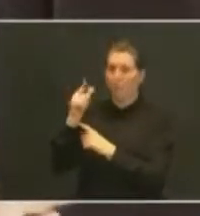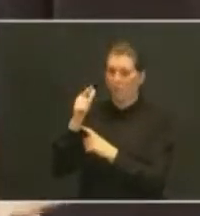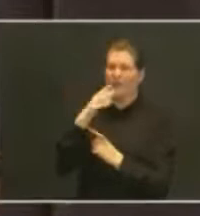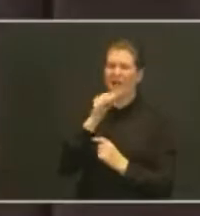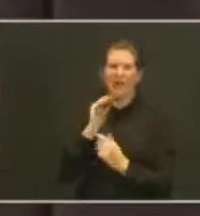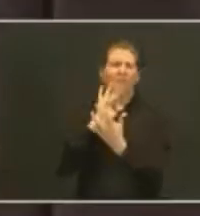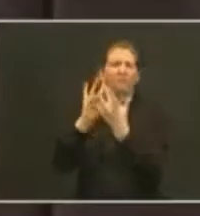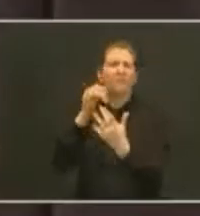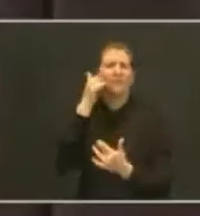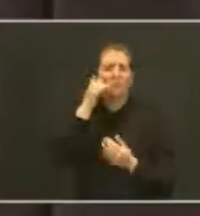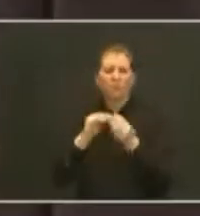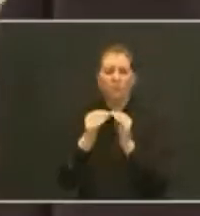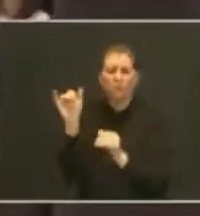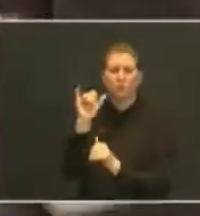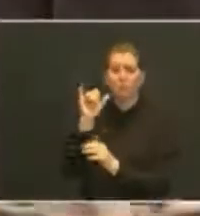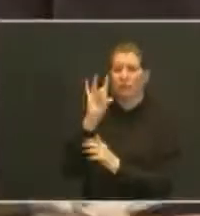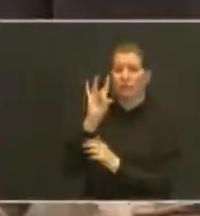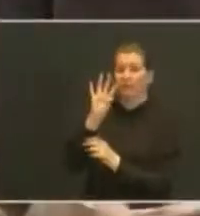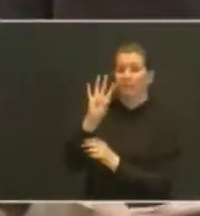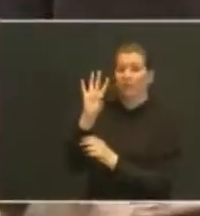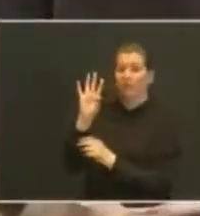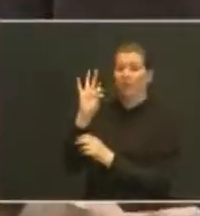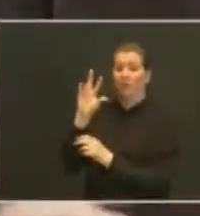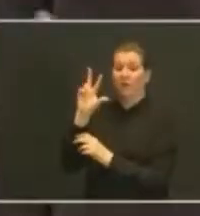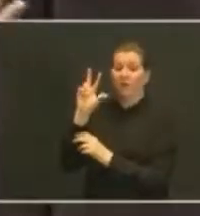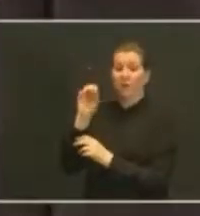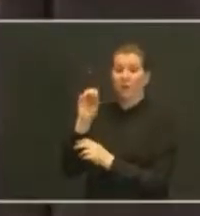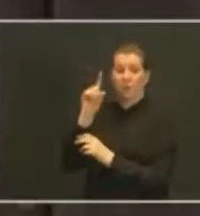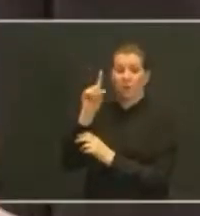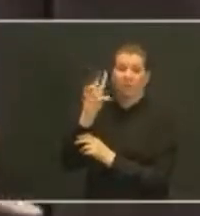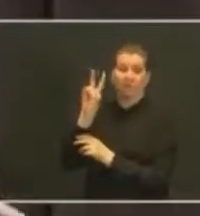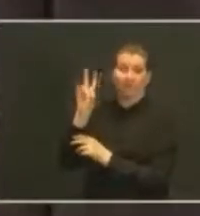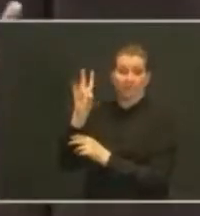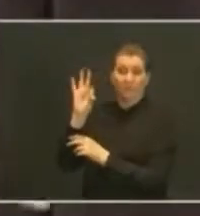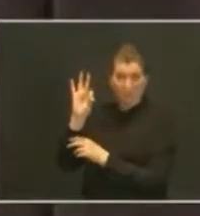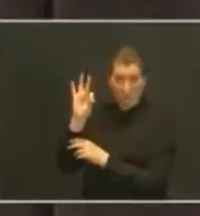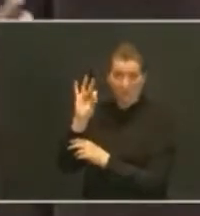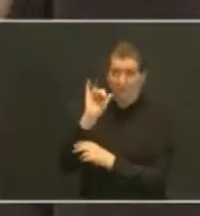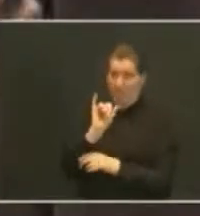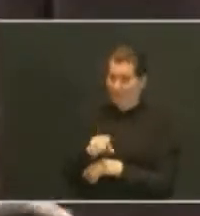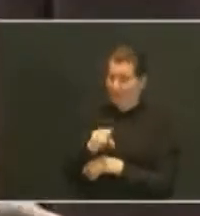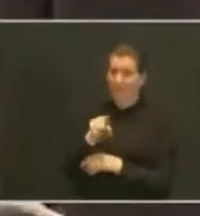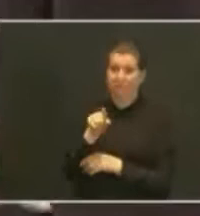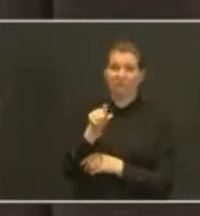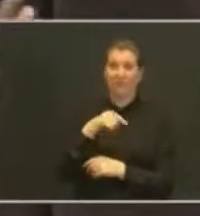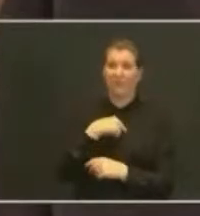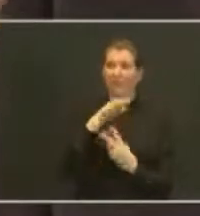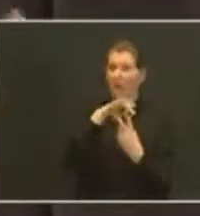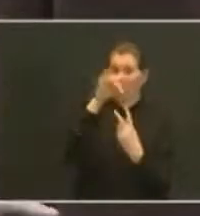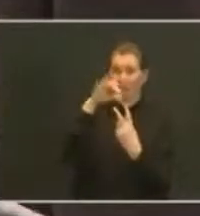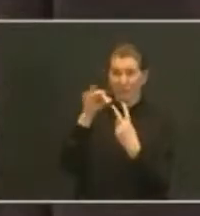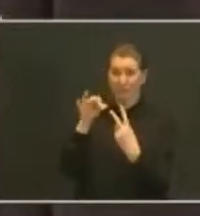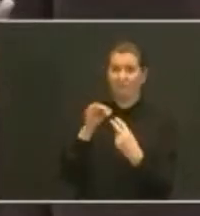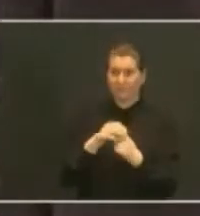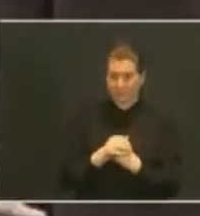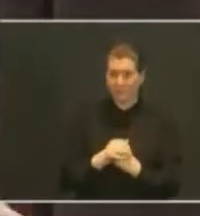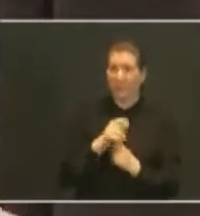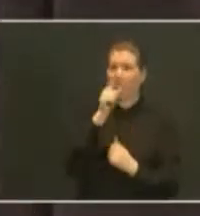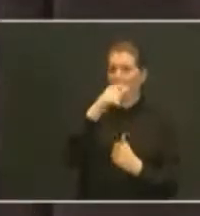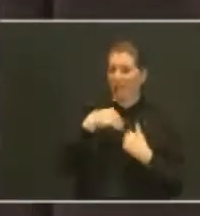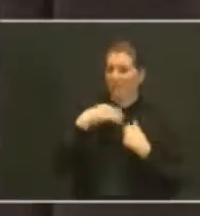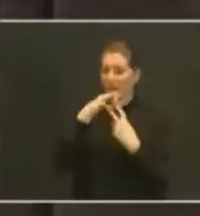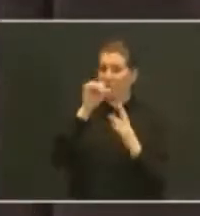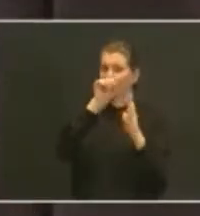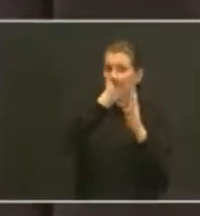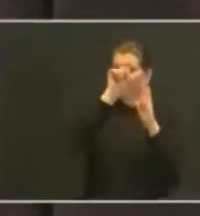3 channels, just be going through pharmacies or going through our one centralized website or